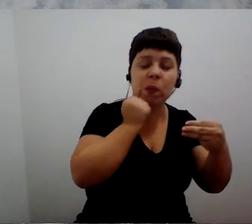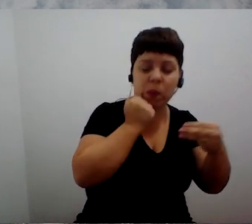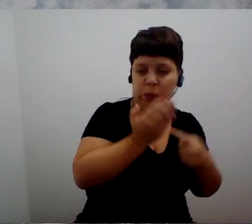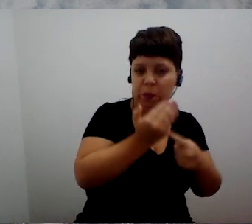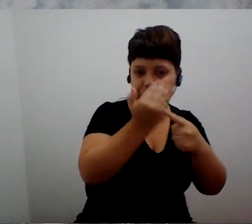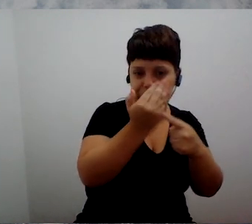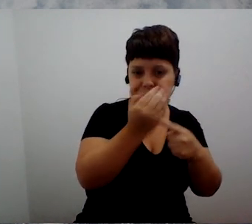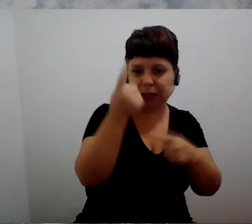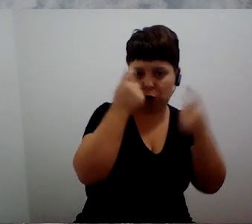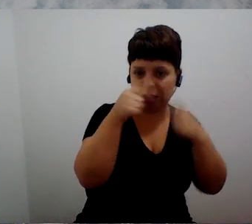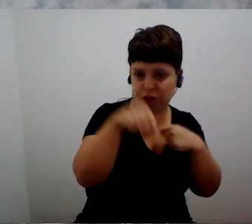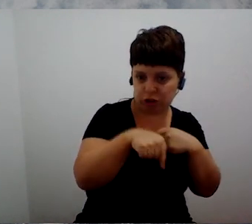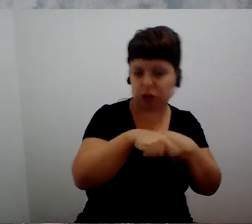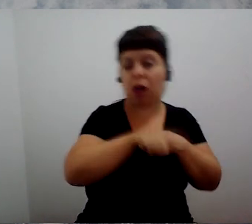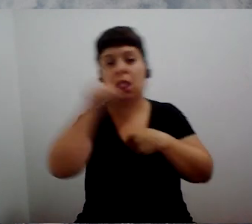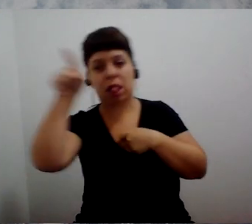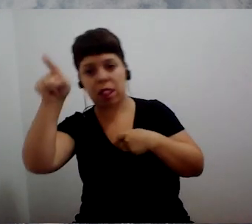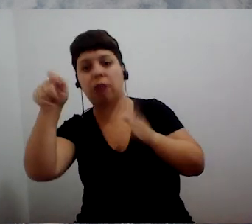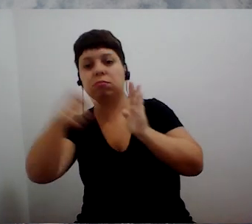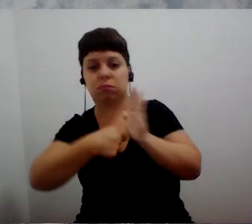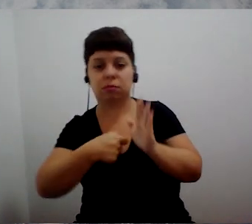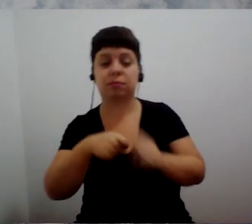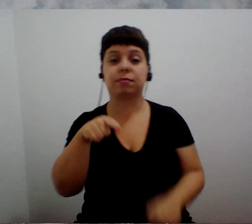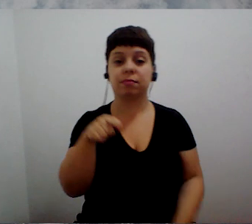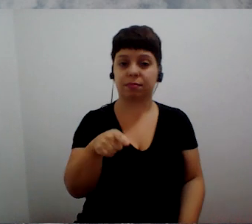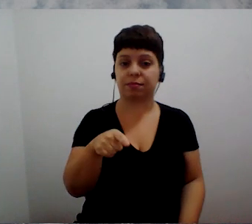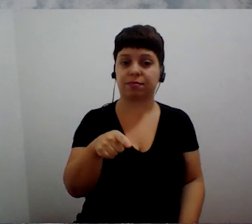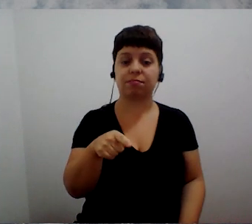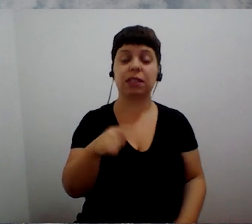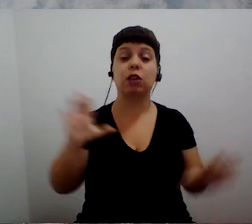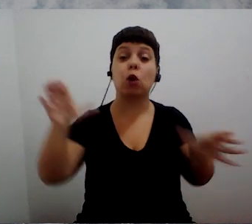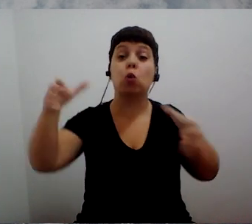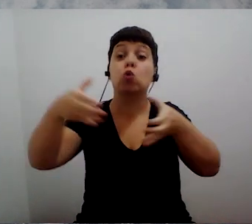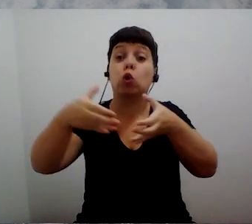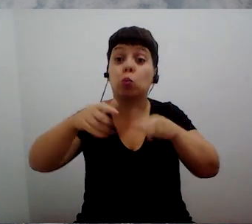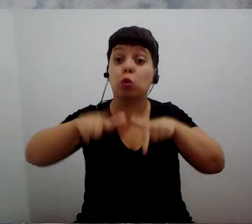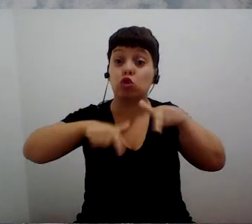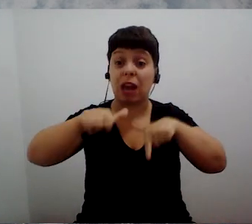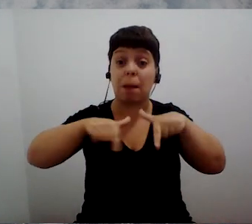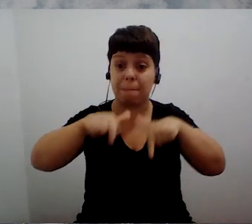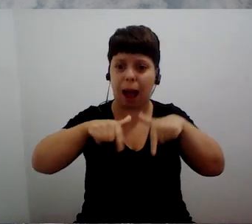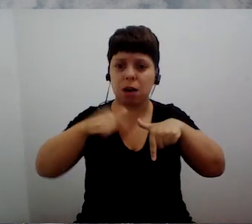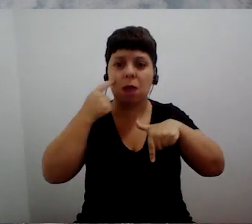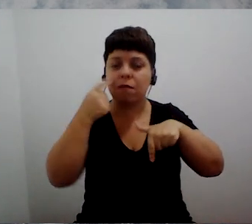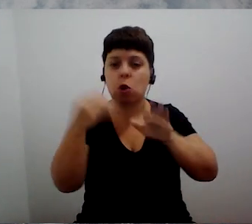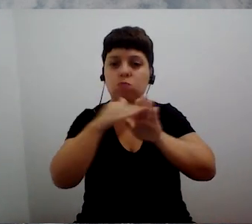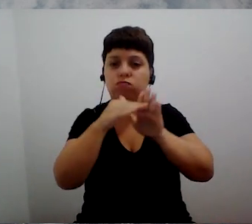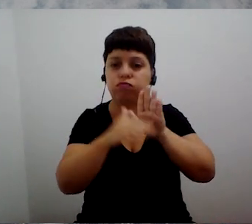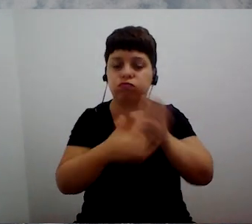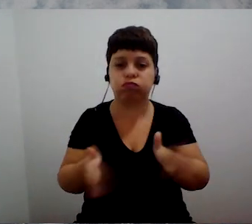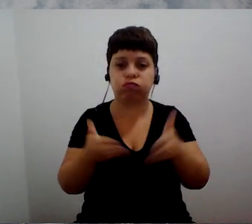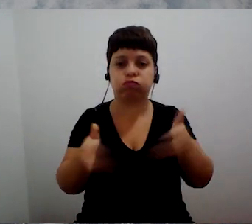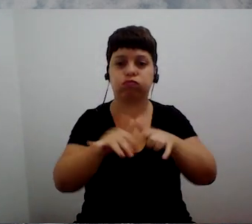technology and innovations. Under this MOU, a joint working group was established to promote the ocean agenda, and the ocean group